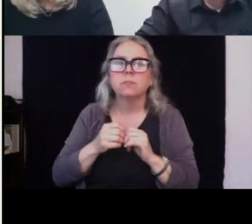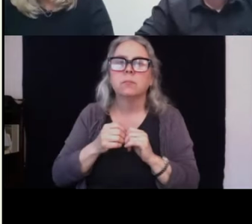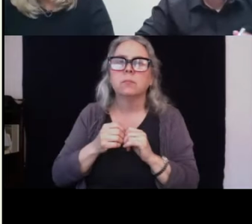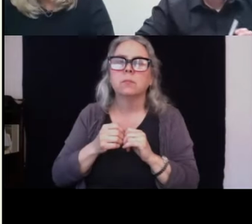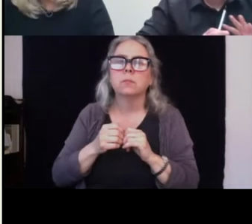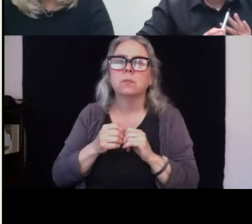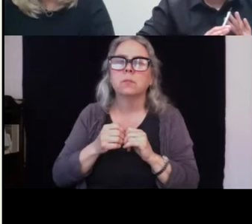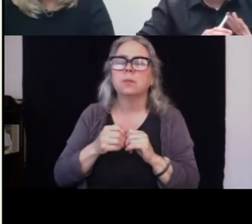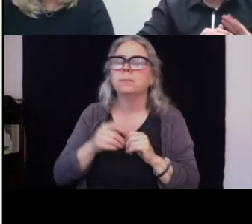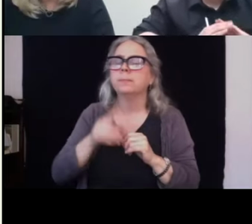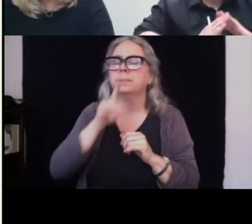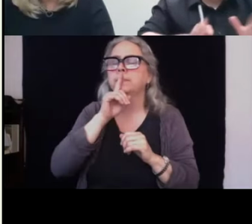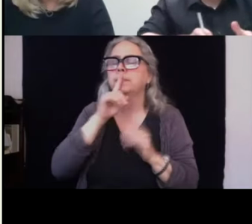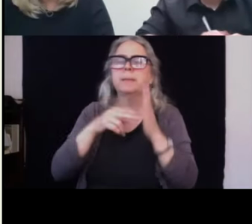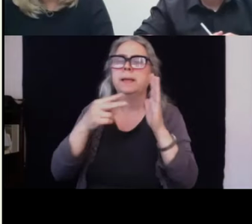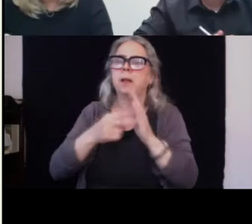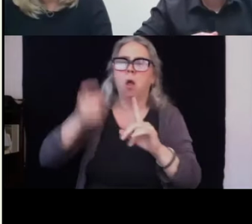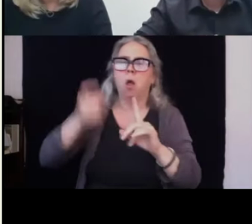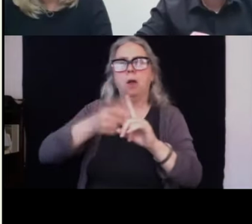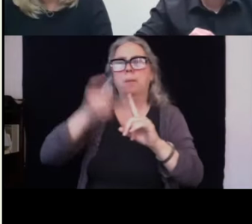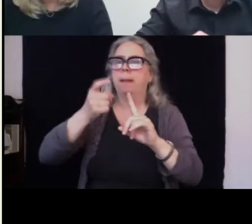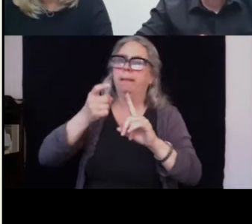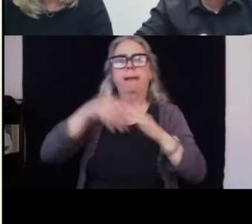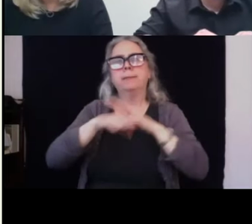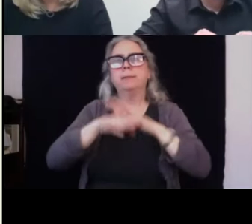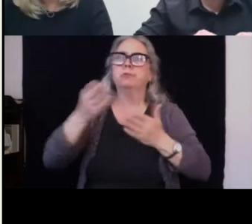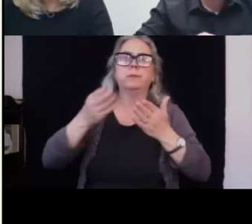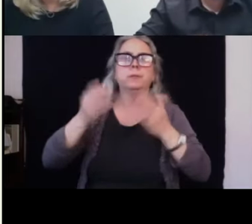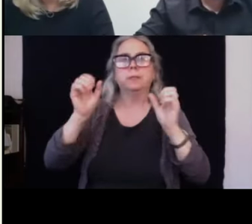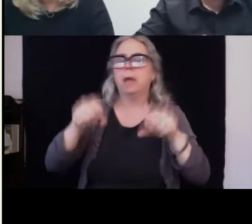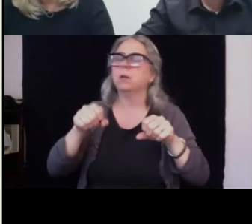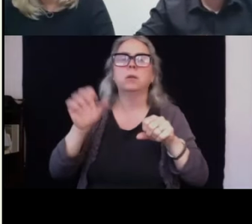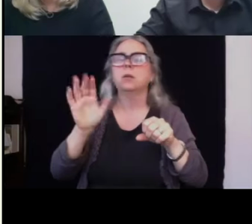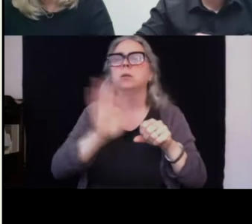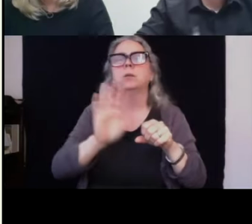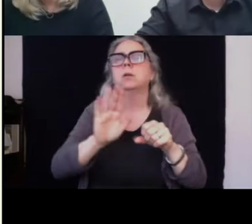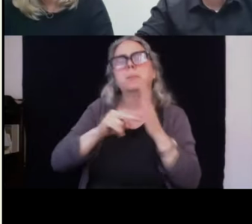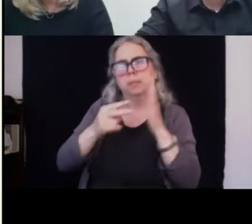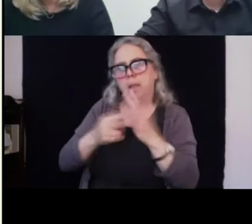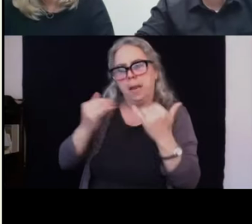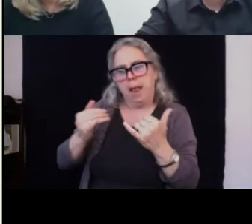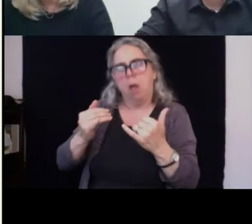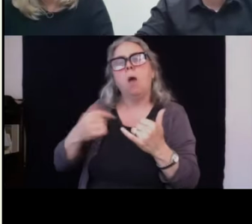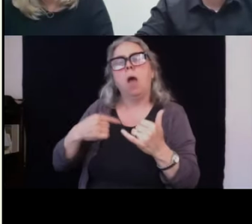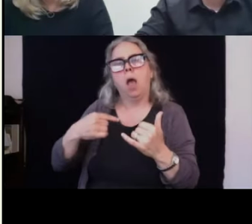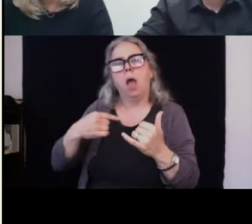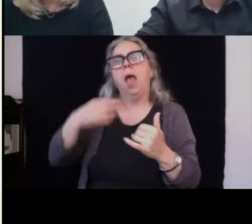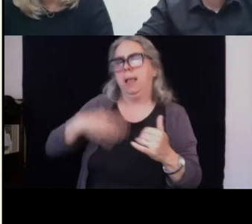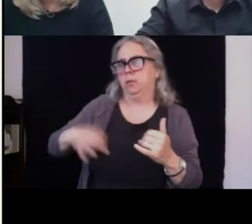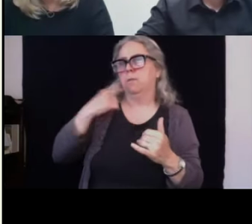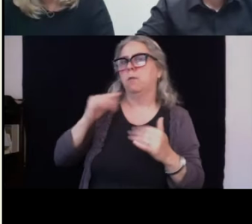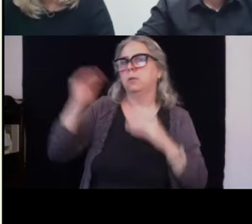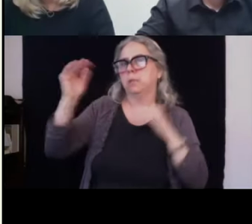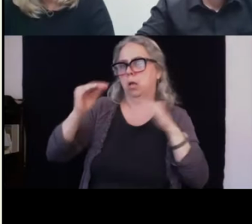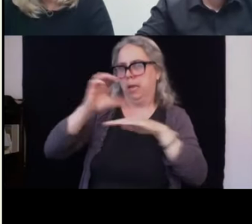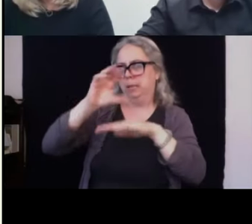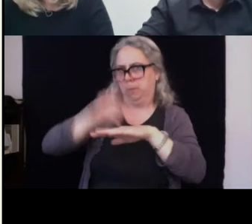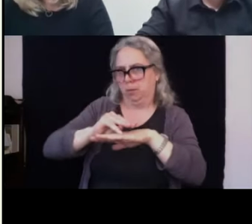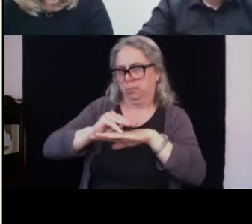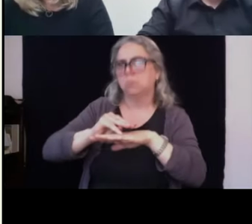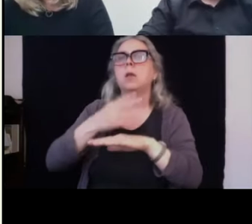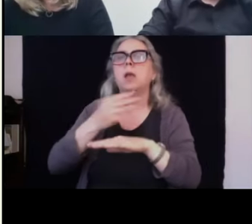It does not mean you can automatically be going and accessing the services. It just means that now you are eligible for adult case management, and